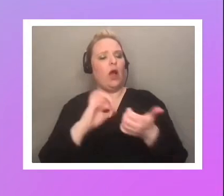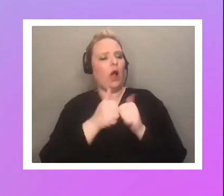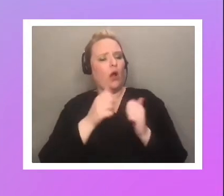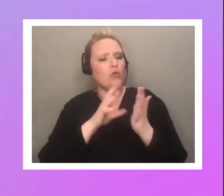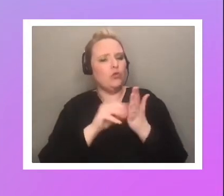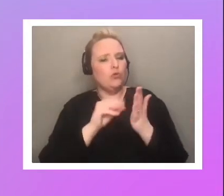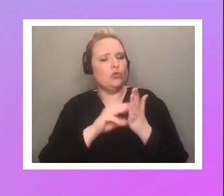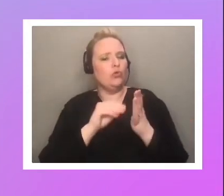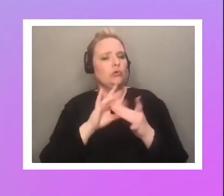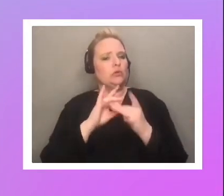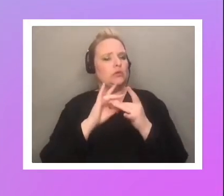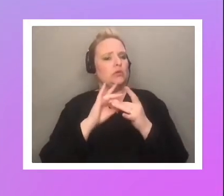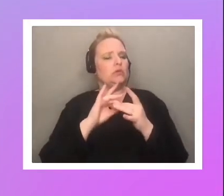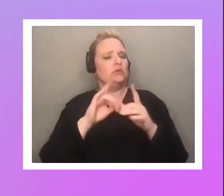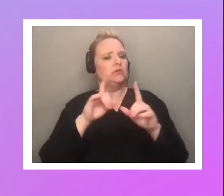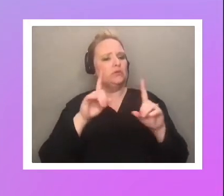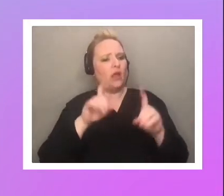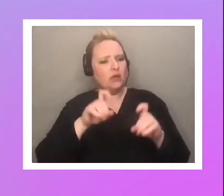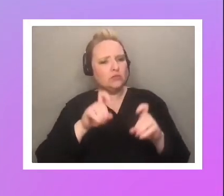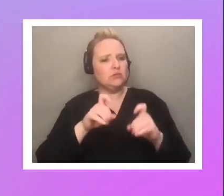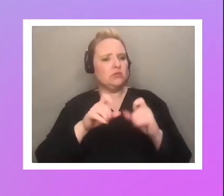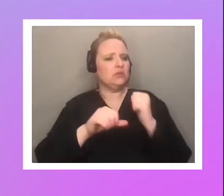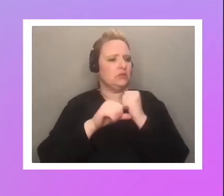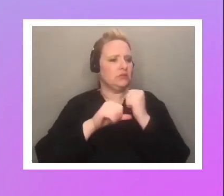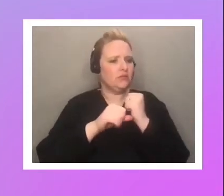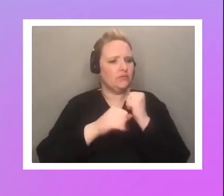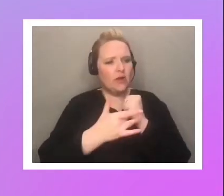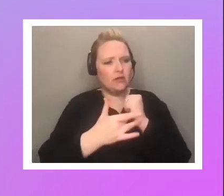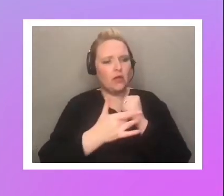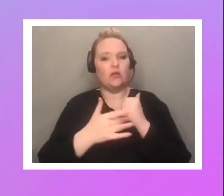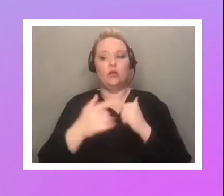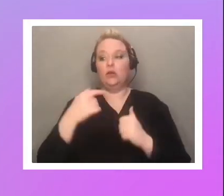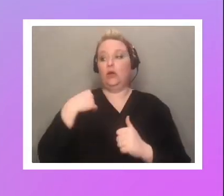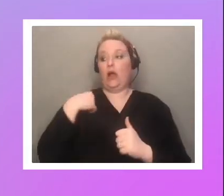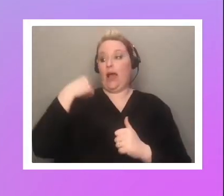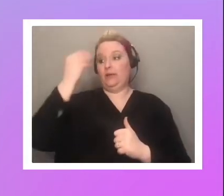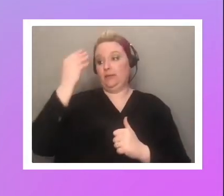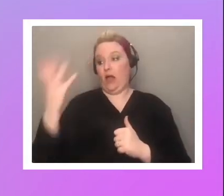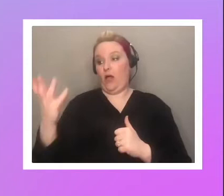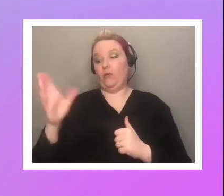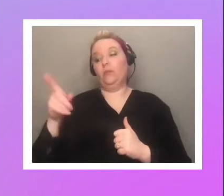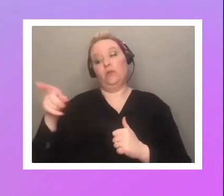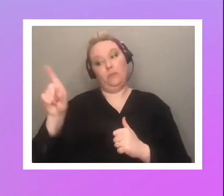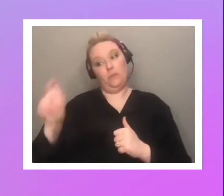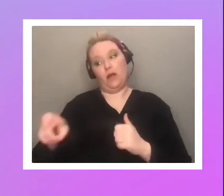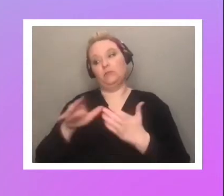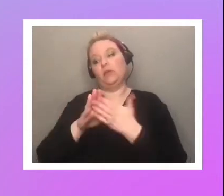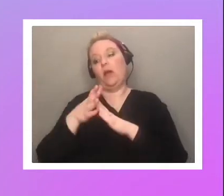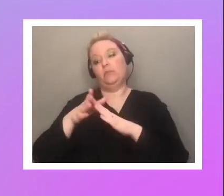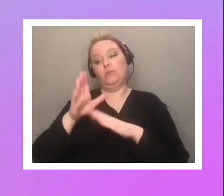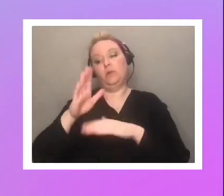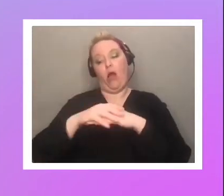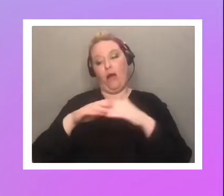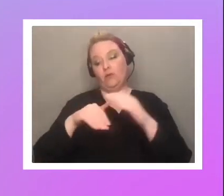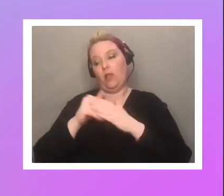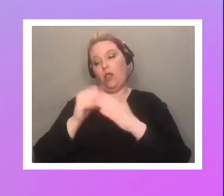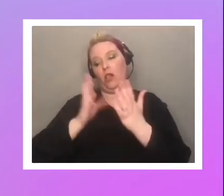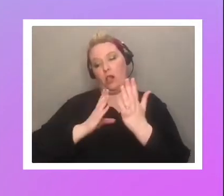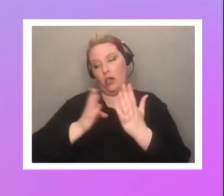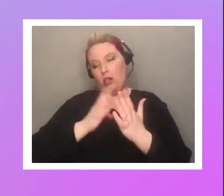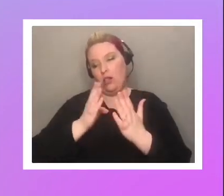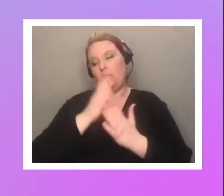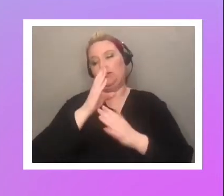testing with assistive tech? The first thing I tell people to do is get comfortable navigating with